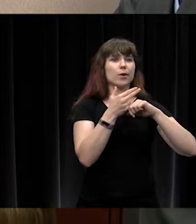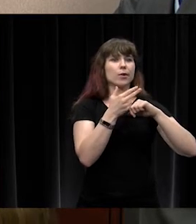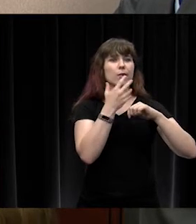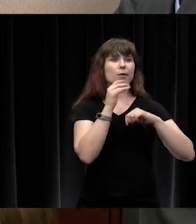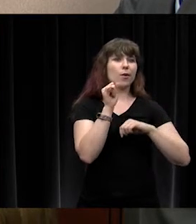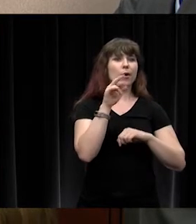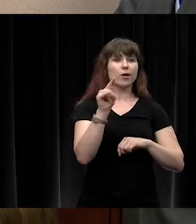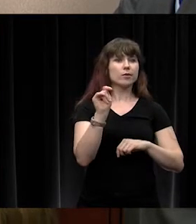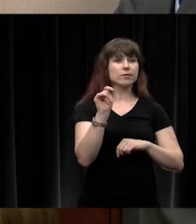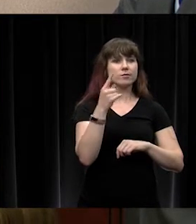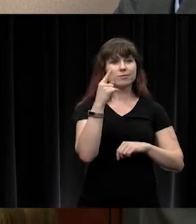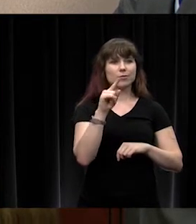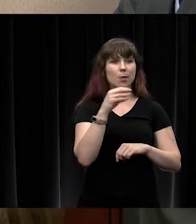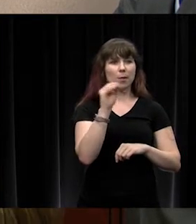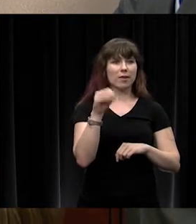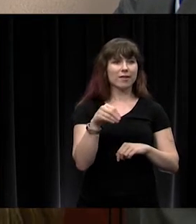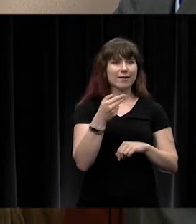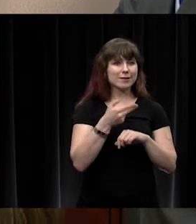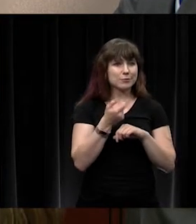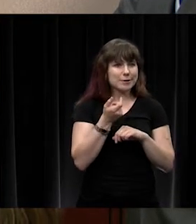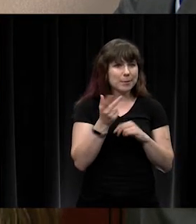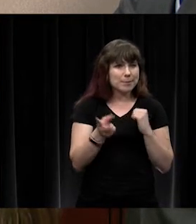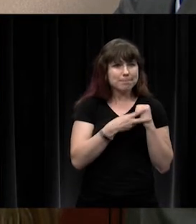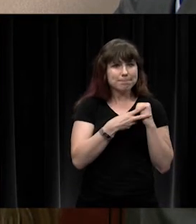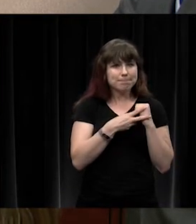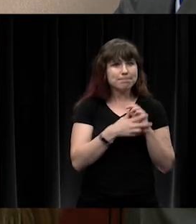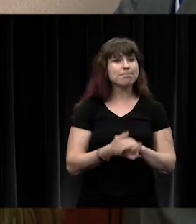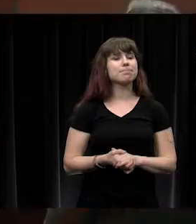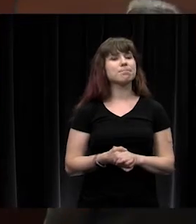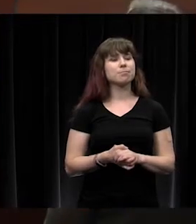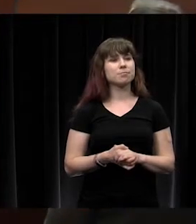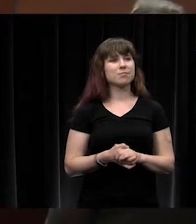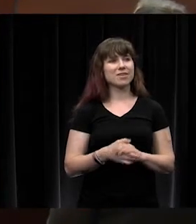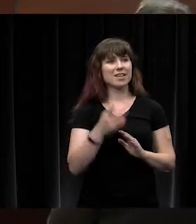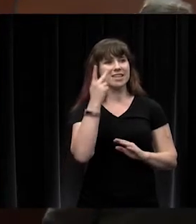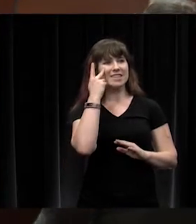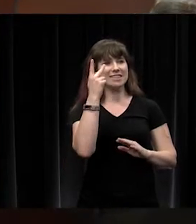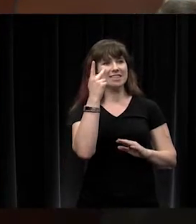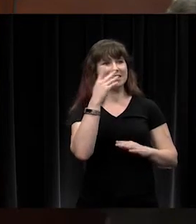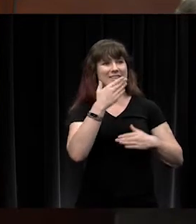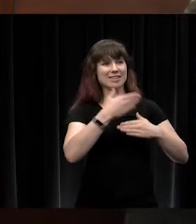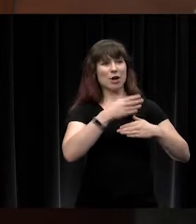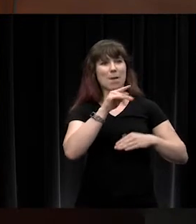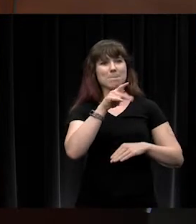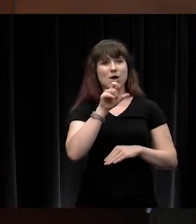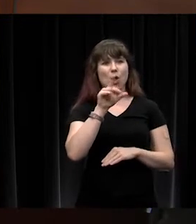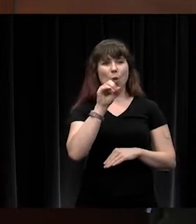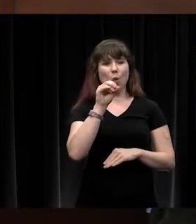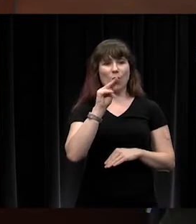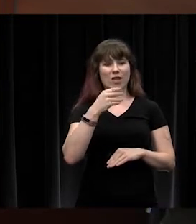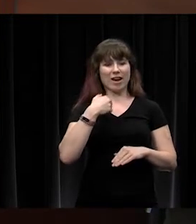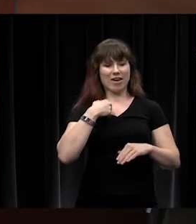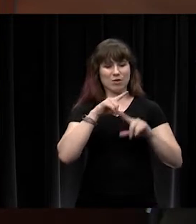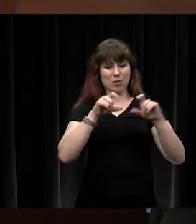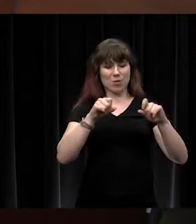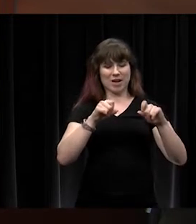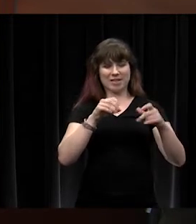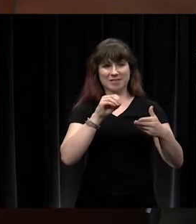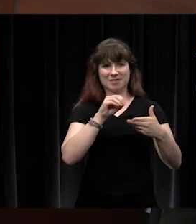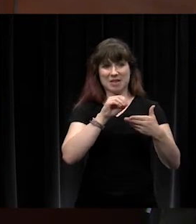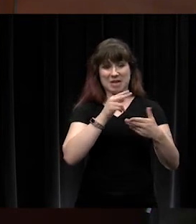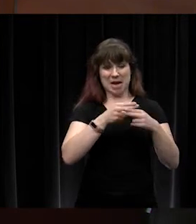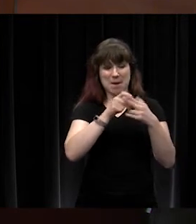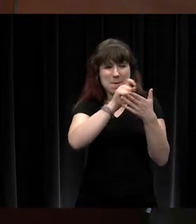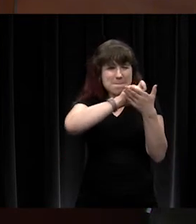history. So did you find the desk that Mike Poland etched his name in when he was there in kindergarten? I bet he'd like to buy that one.